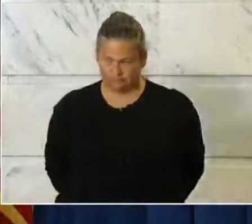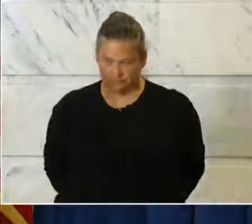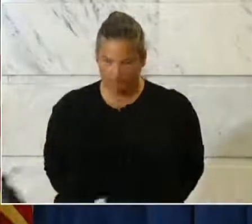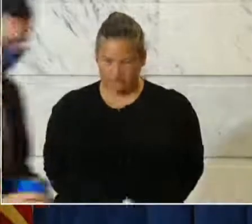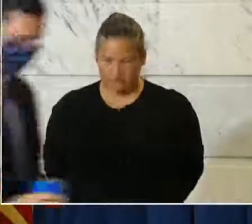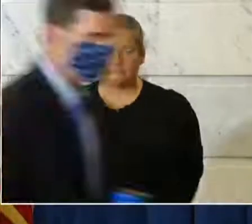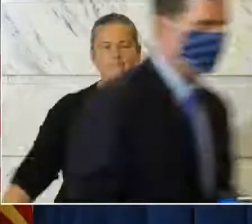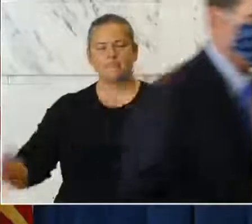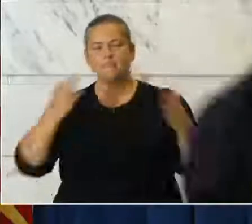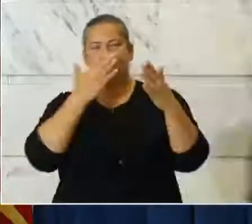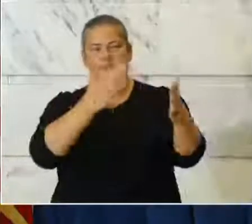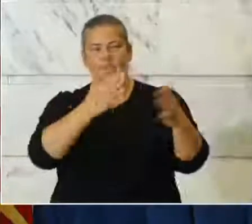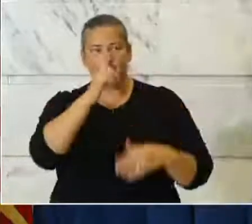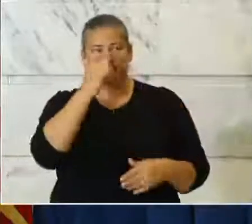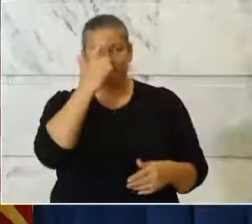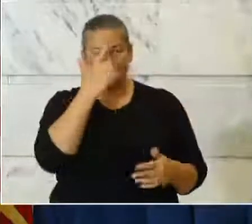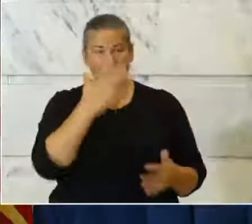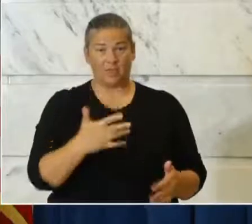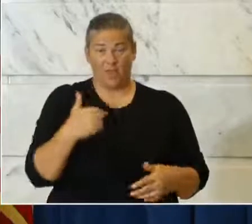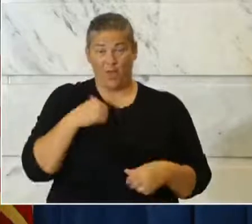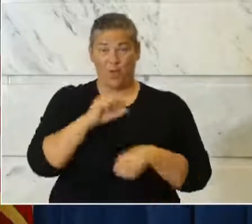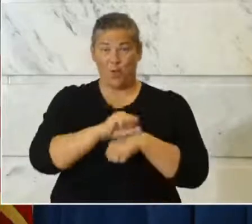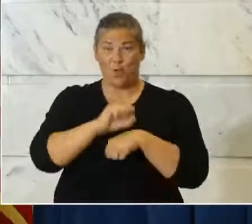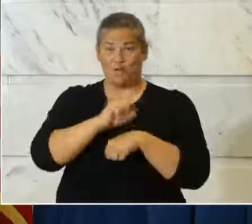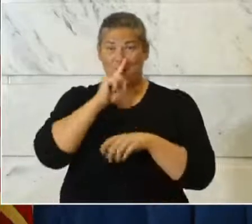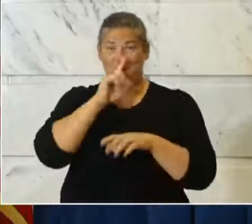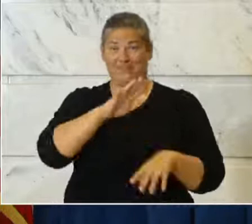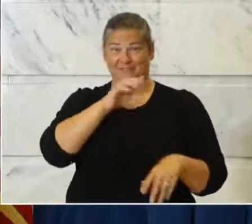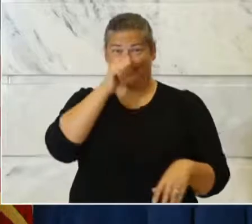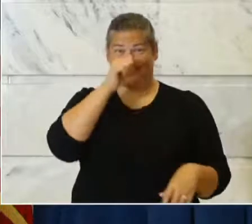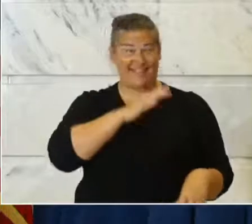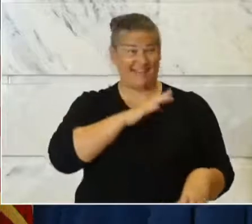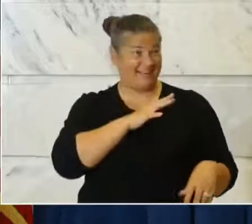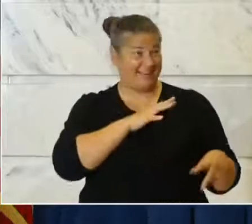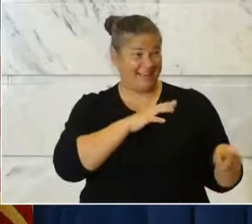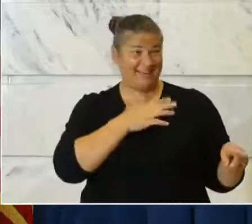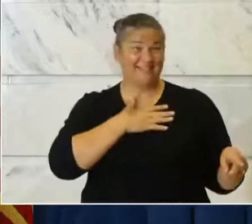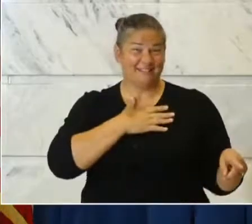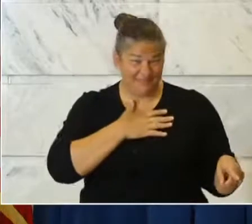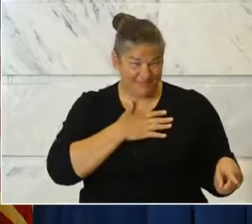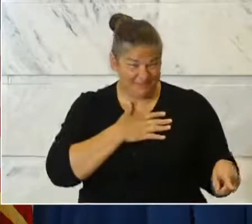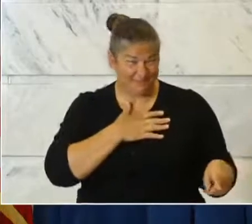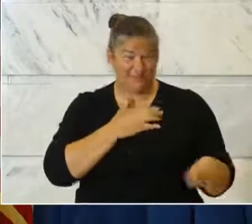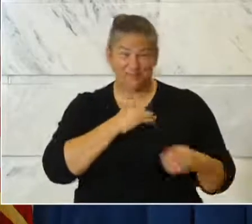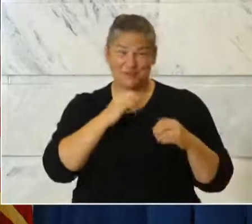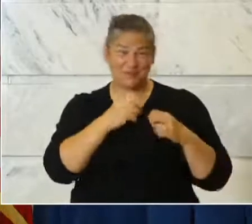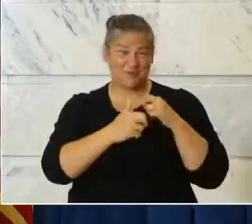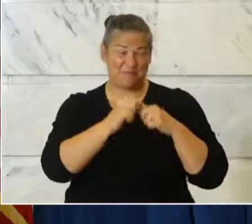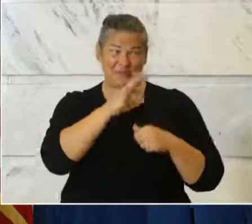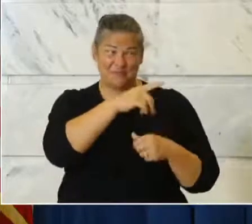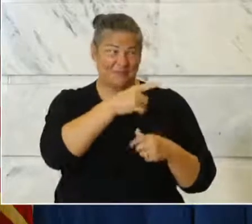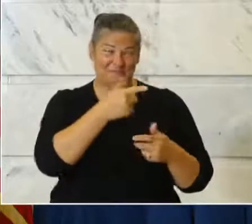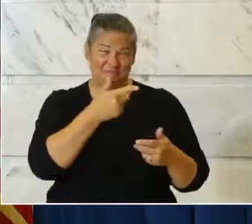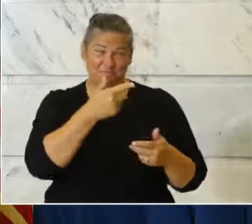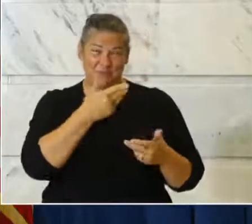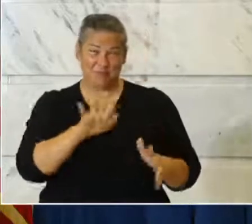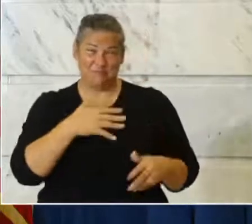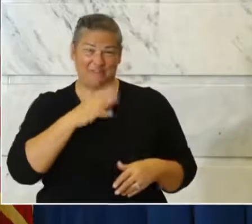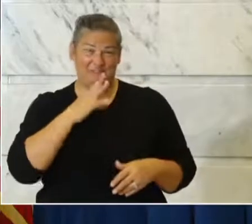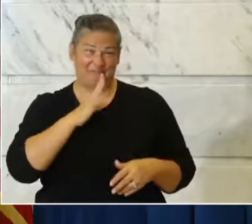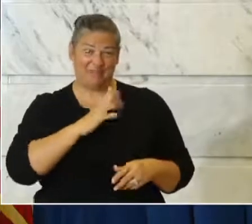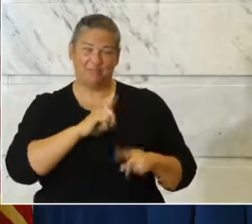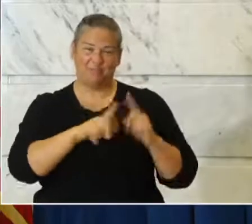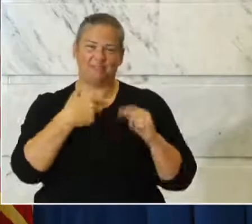Thank you, Governor. I work for a good guy. I would have graciously not had a problem if I didn't have to talk, but I'm grateful for the opportunity because this